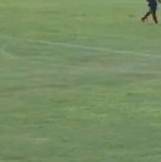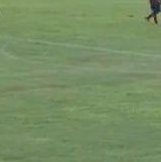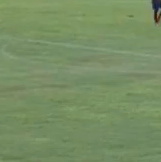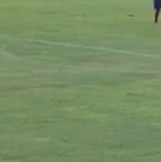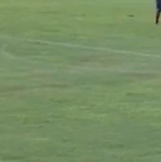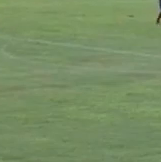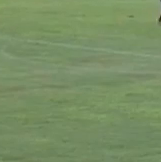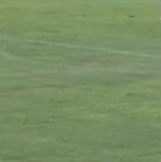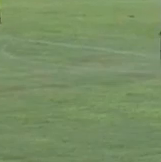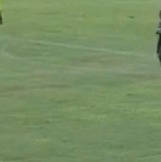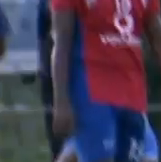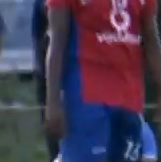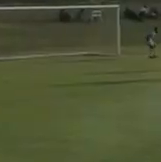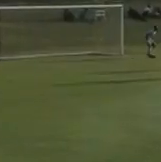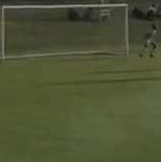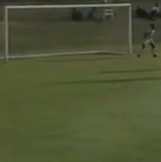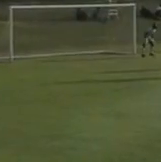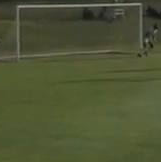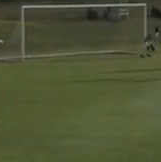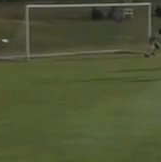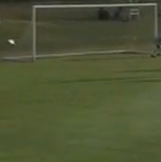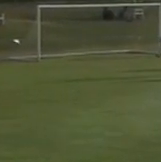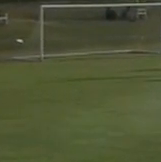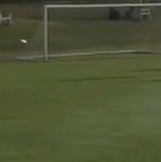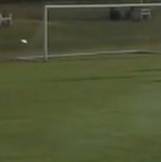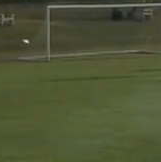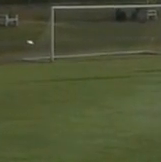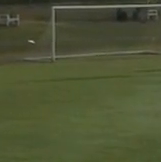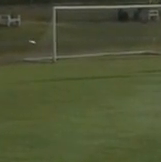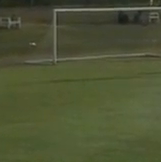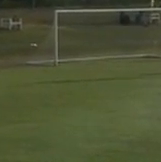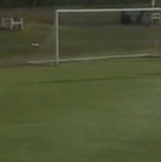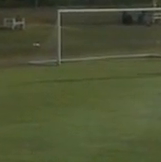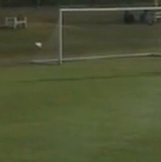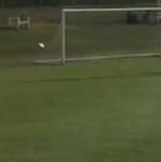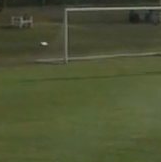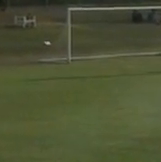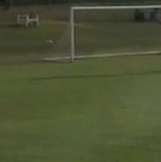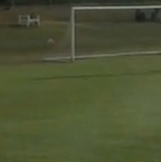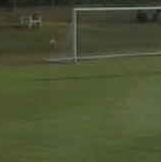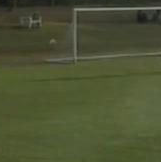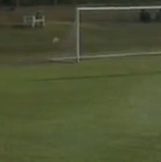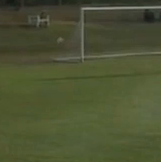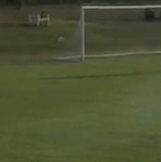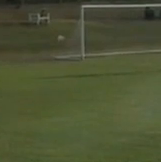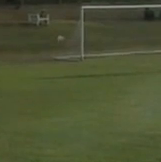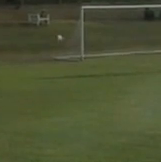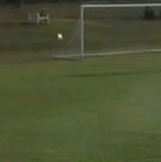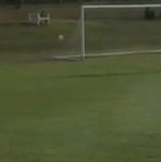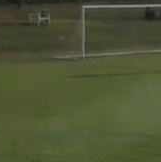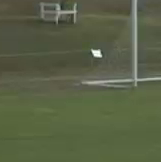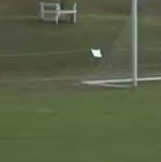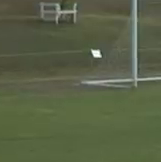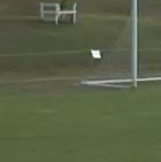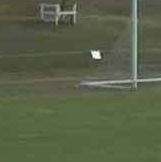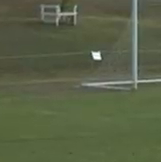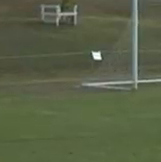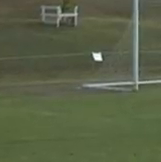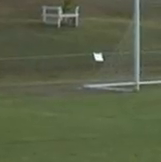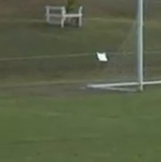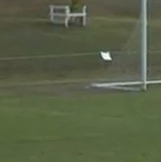Zaid simply plays it, looking to play with Alfred Ali, works his way into the box, and he gets pushed out of the way in